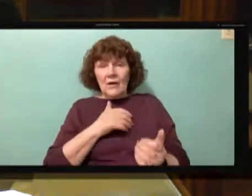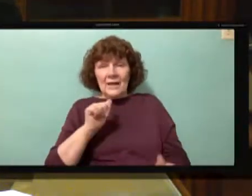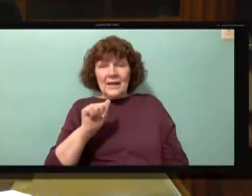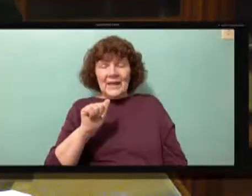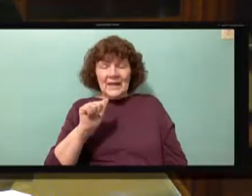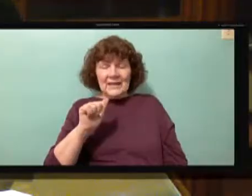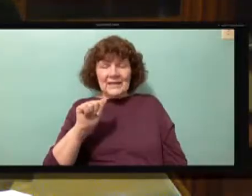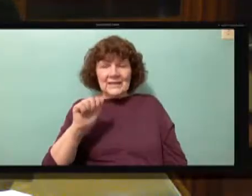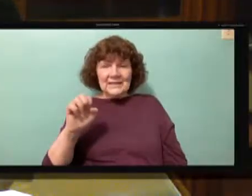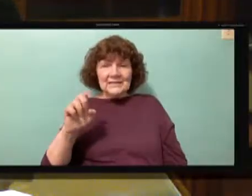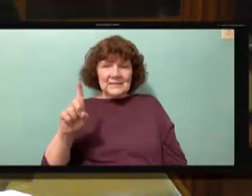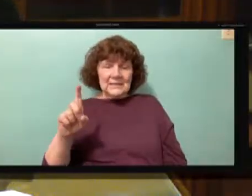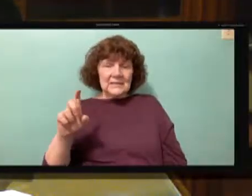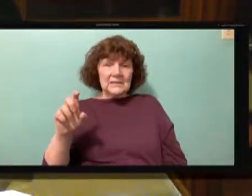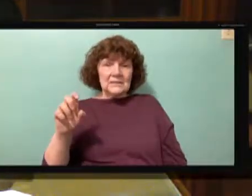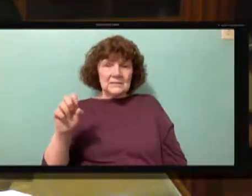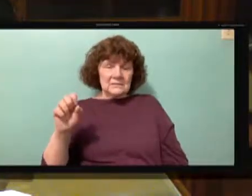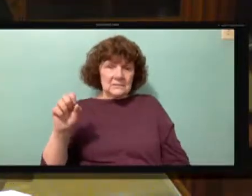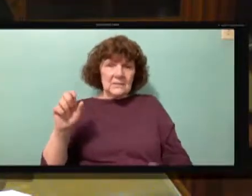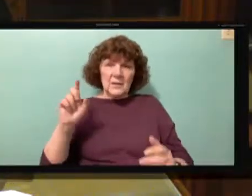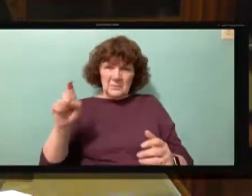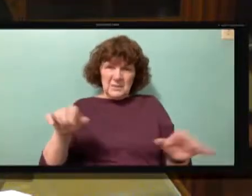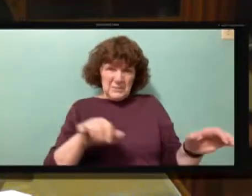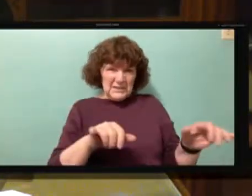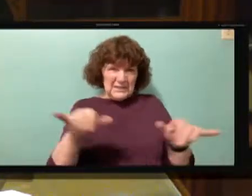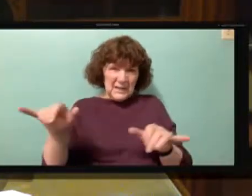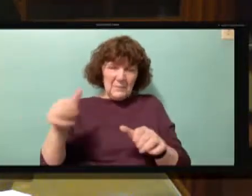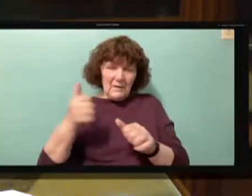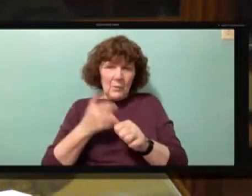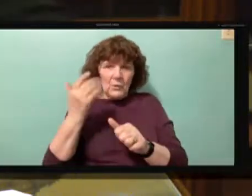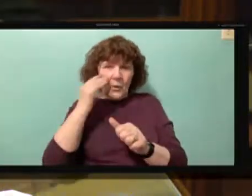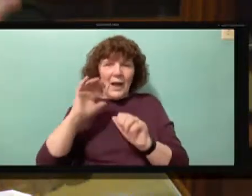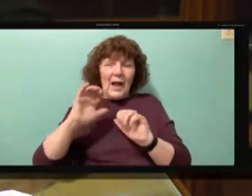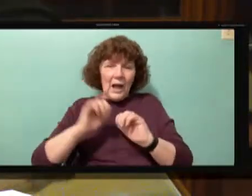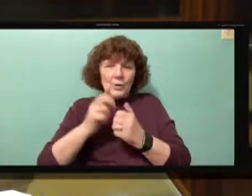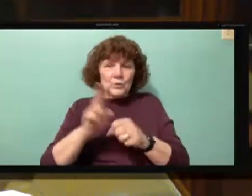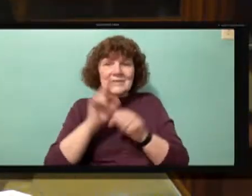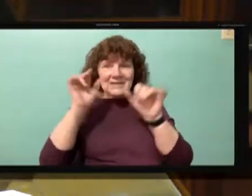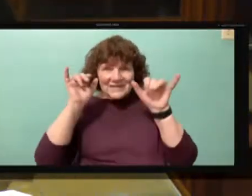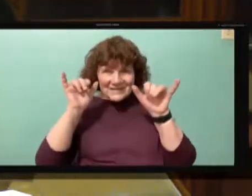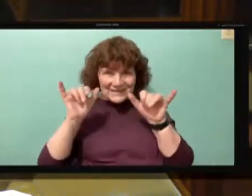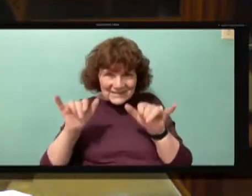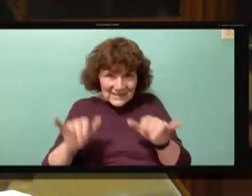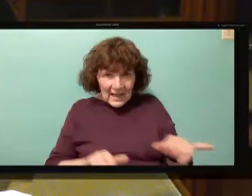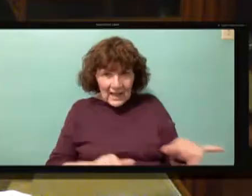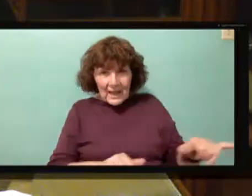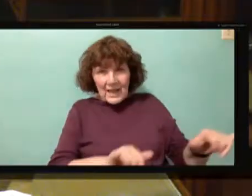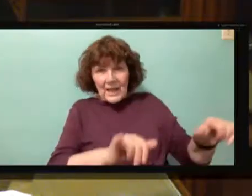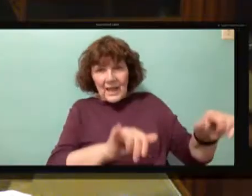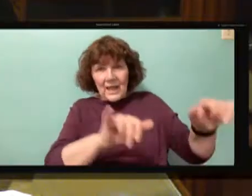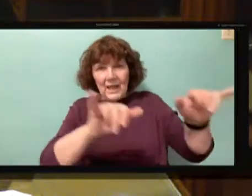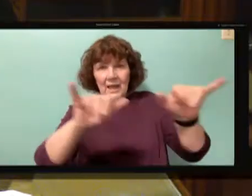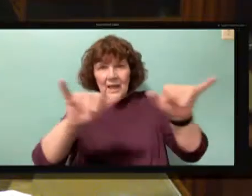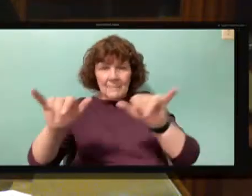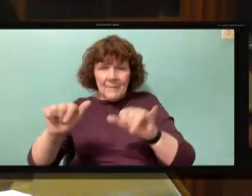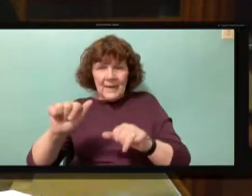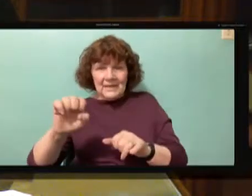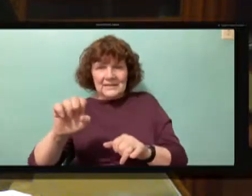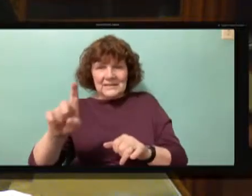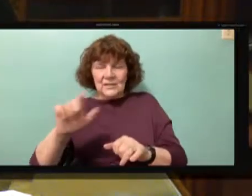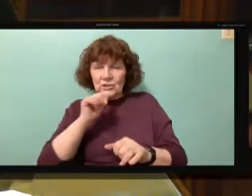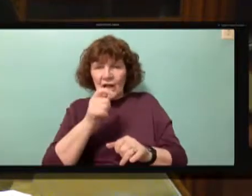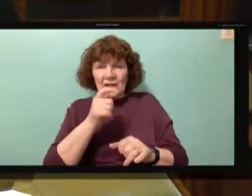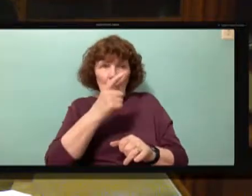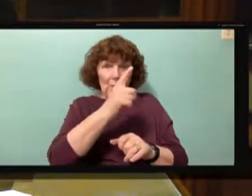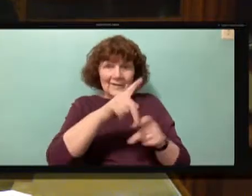Zols so that everybody knows how to exactly use the same AED, and you're not, you know, switching from machine to machine. And